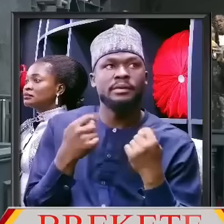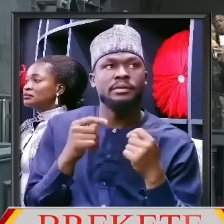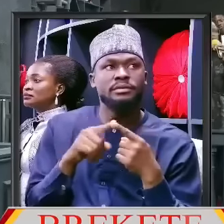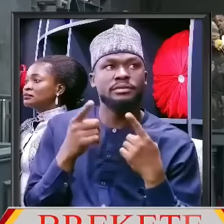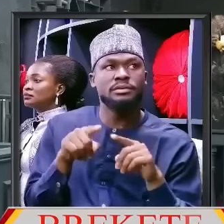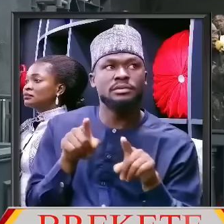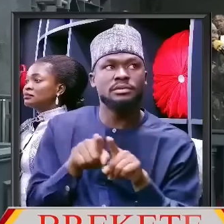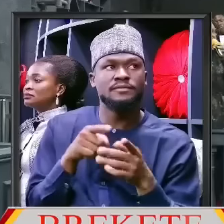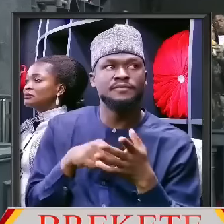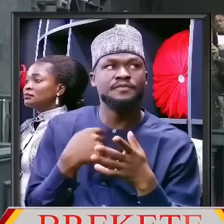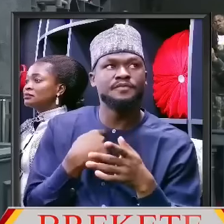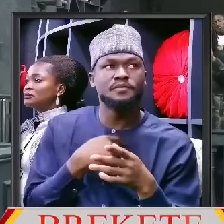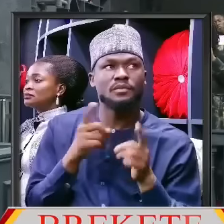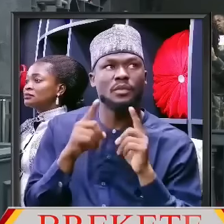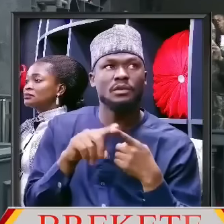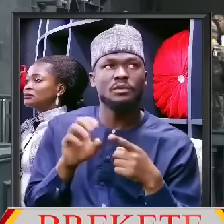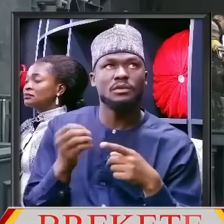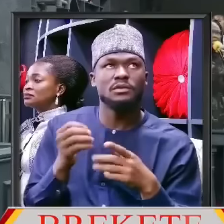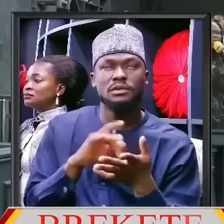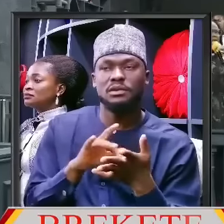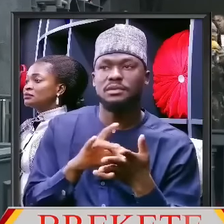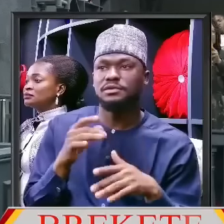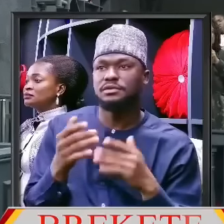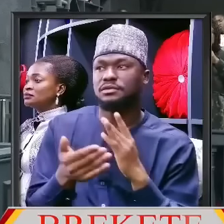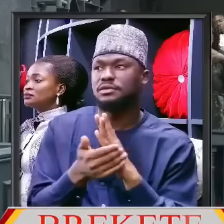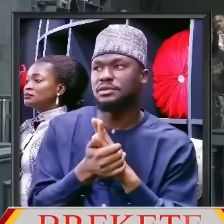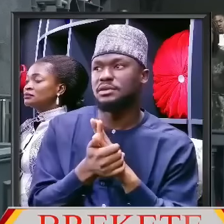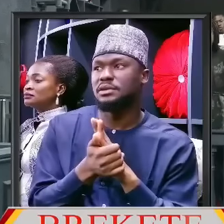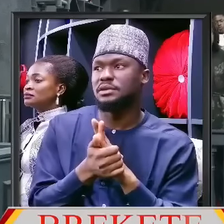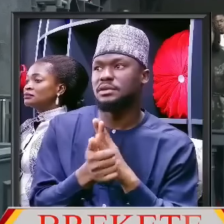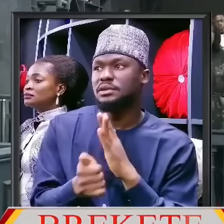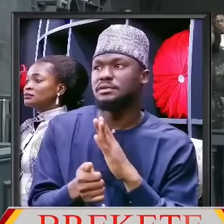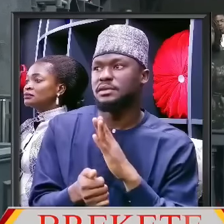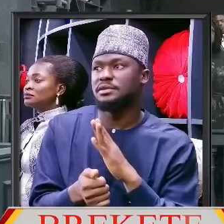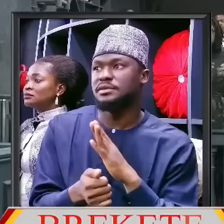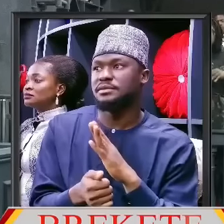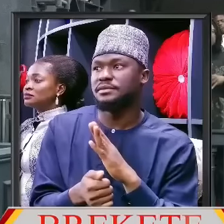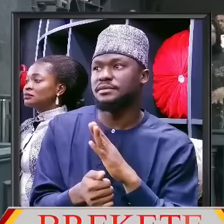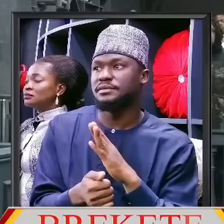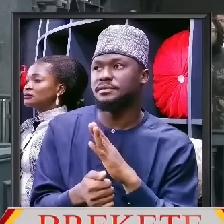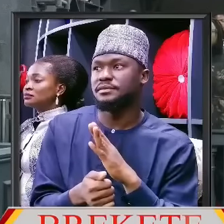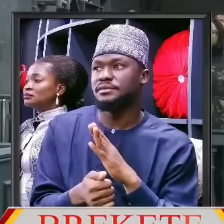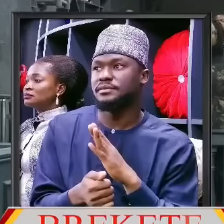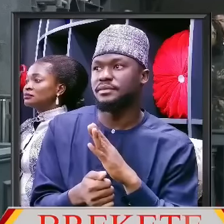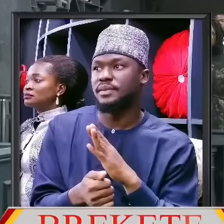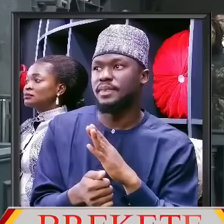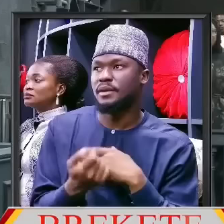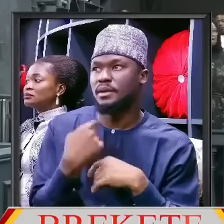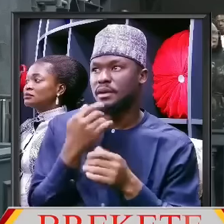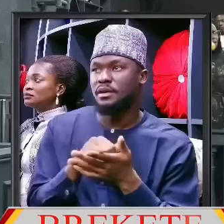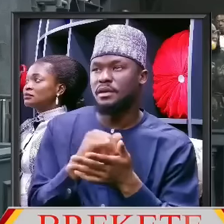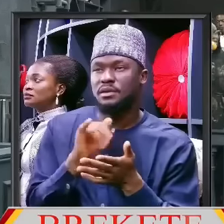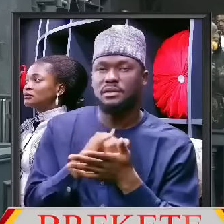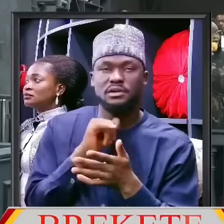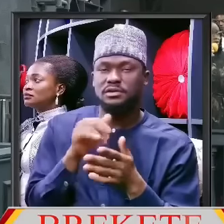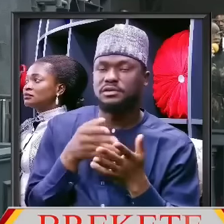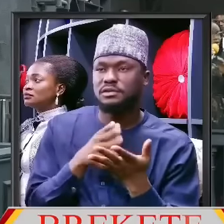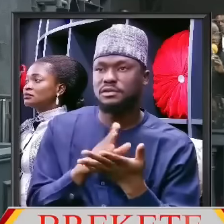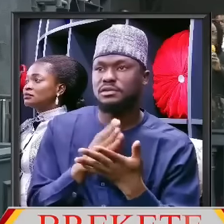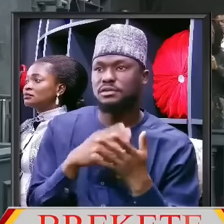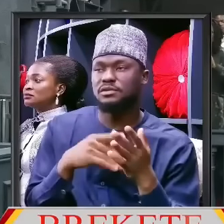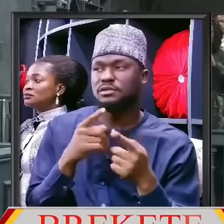happen like this, we talk to other medical experts, MDCN, we talk to other medical experts, they say no be so then they do them. Some of